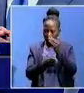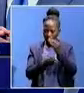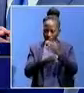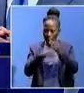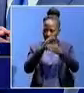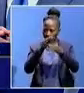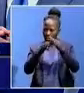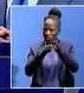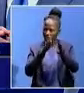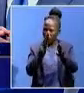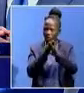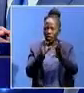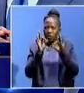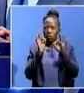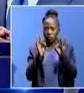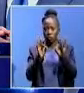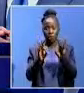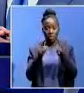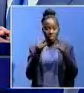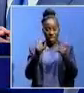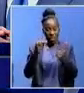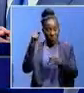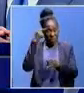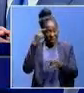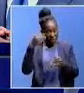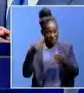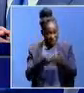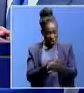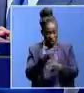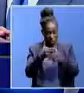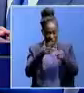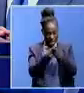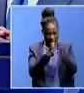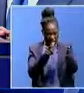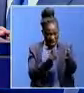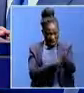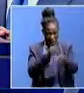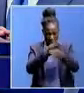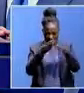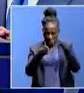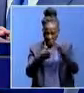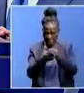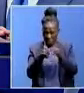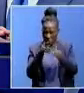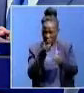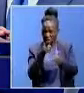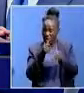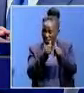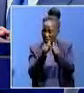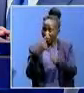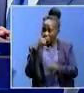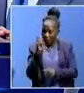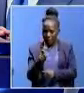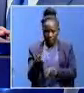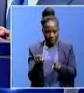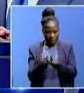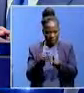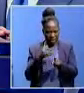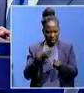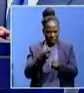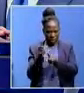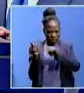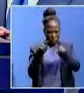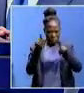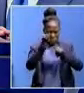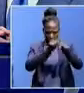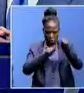Mr. Mulupi says under the new Dawn administration, low standard infrastructure will not be entertained. He said this after touring the National Council for